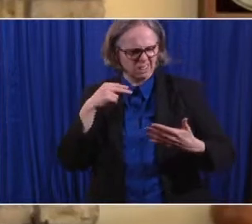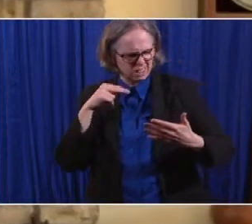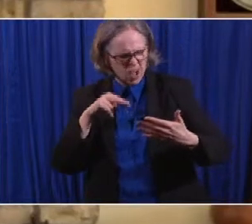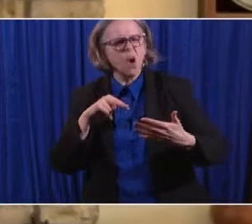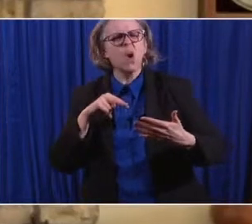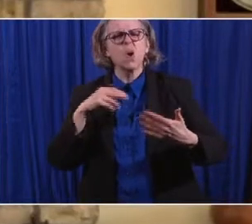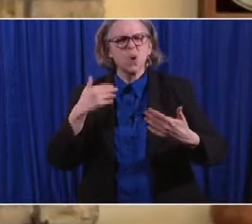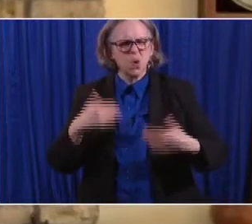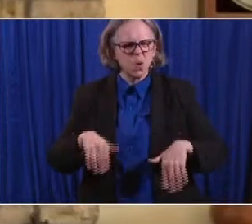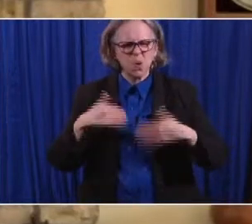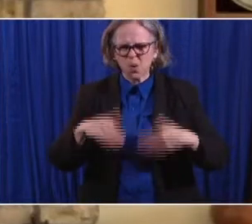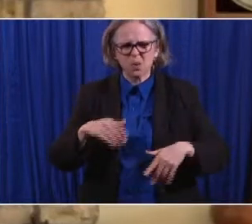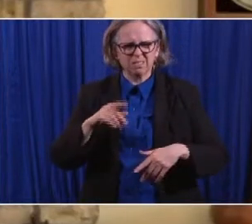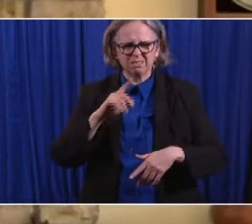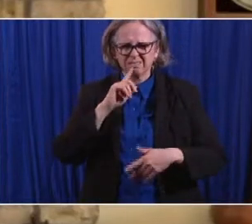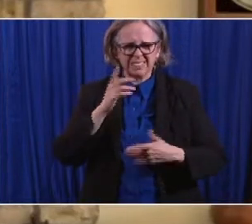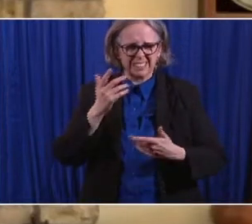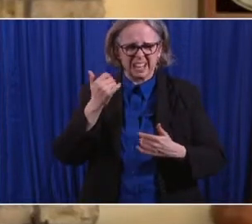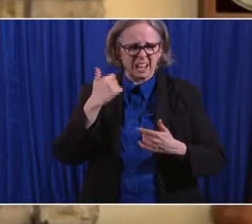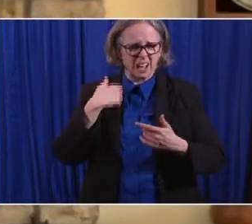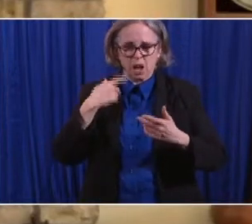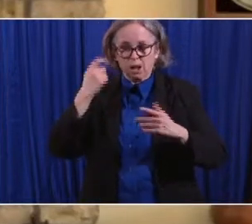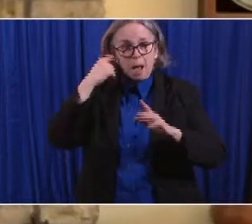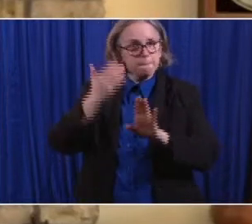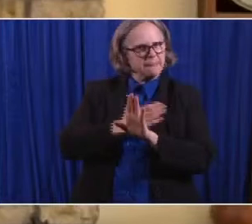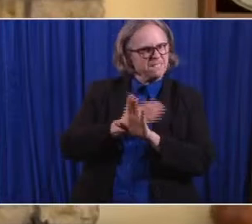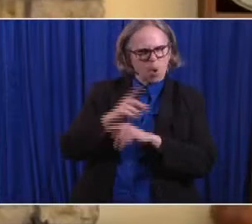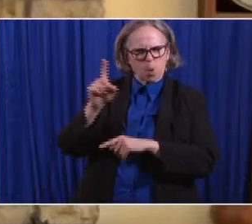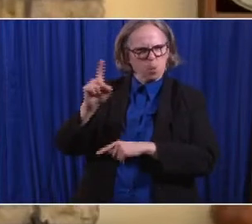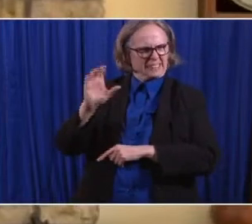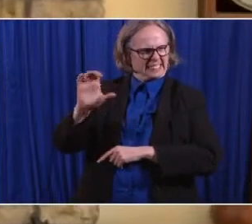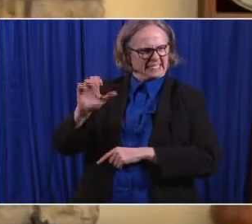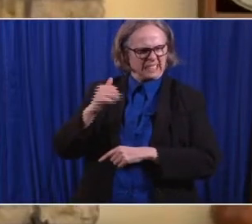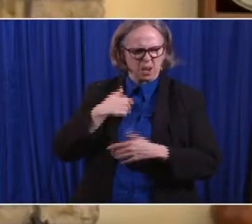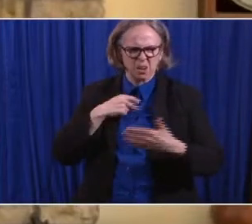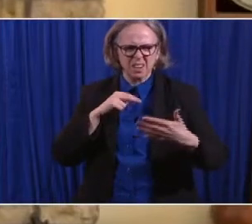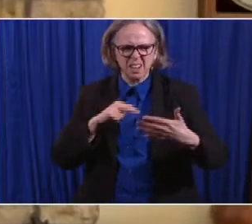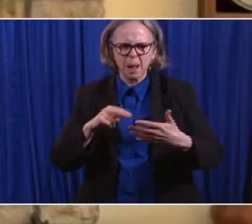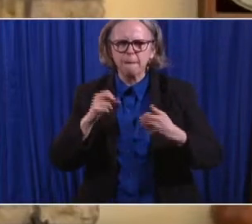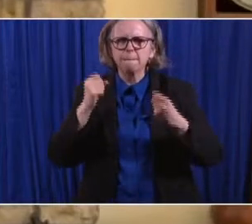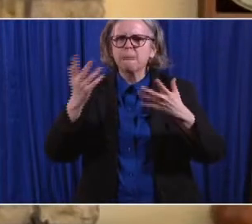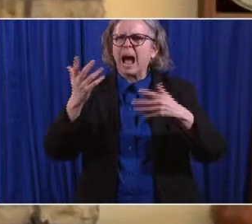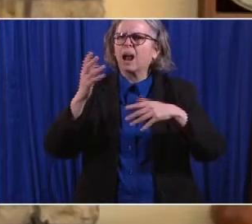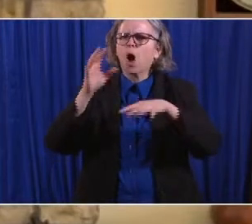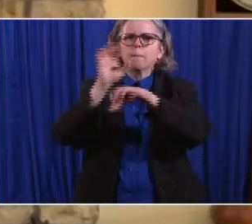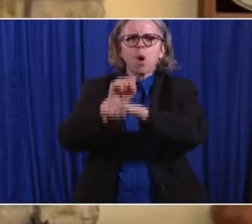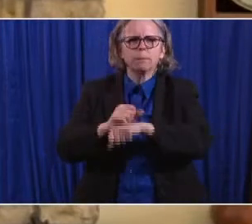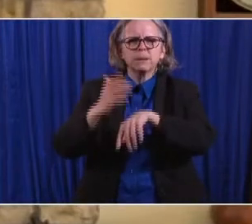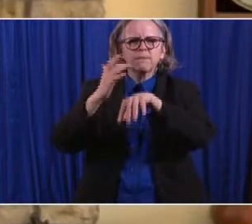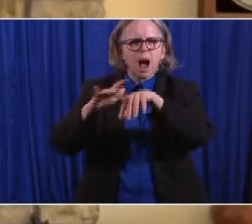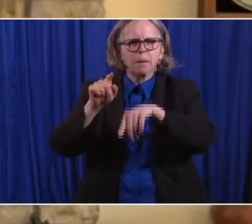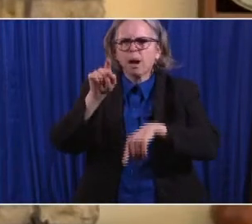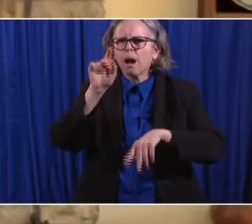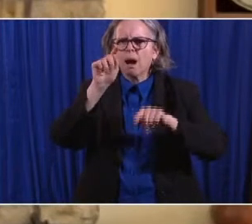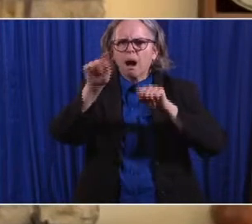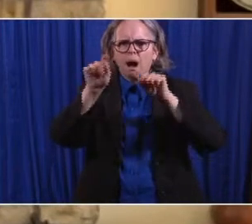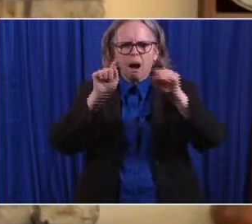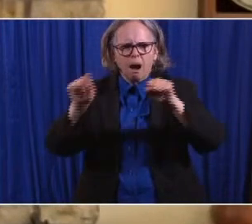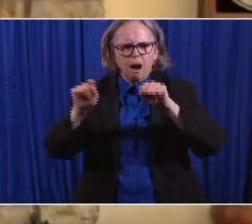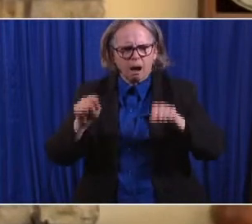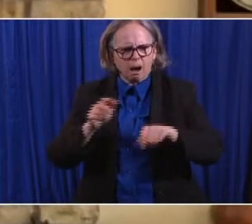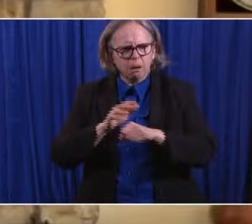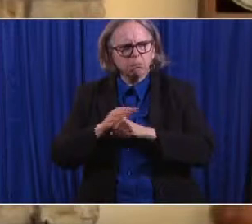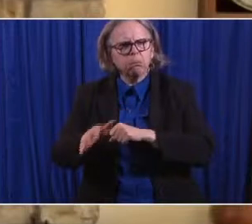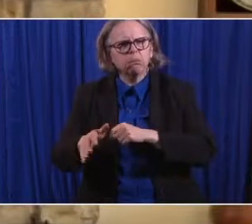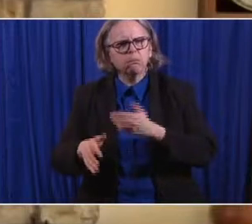really, huge number of providers, there were a lot of places open. We